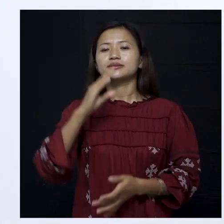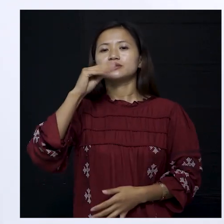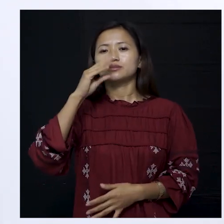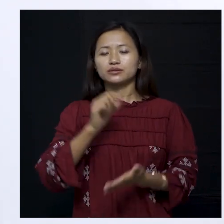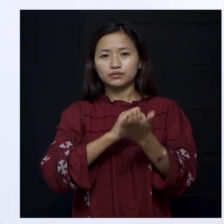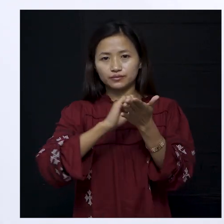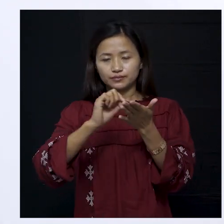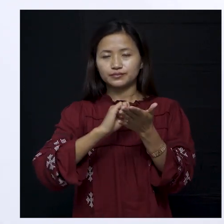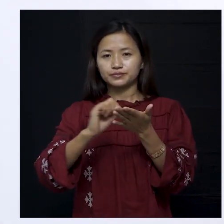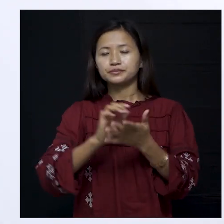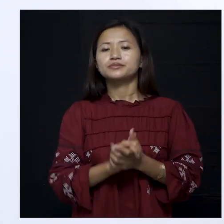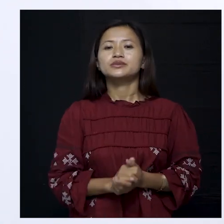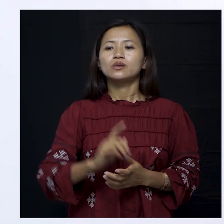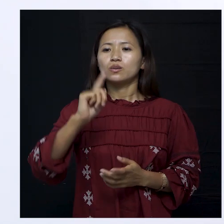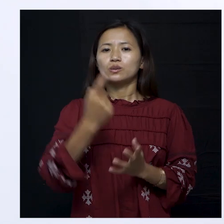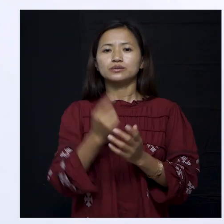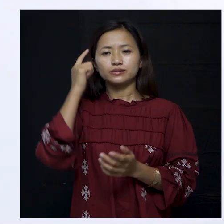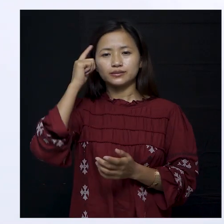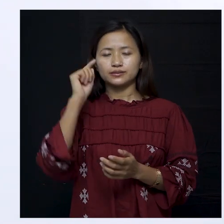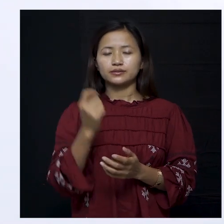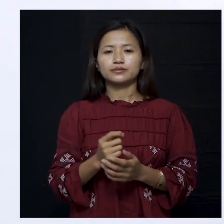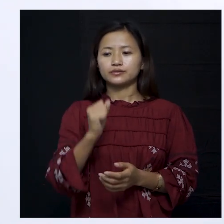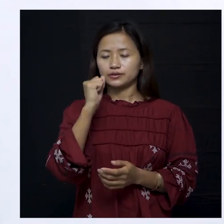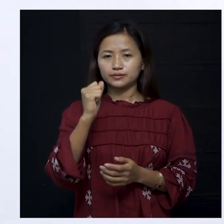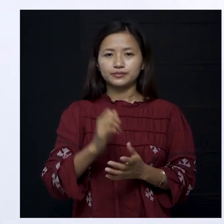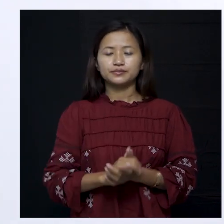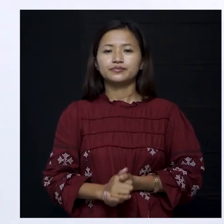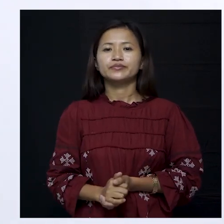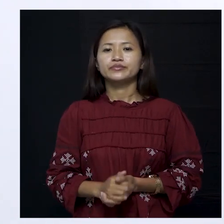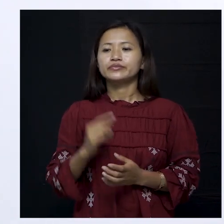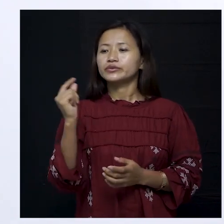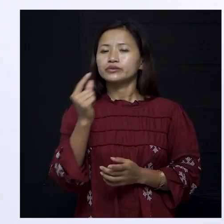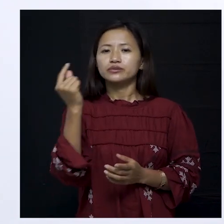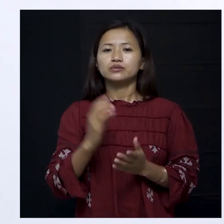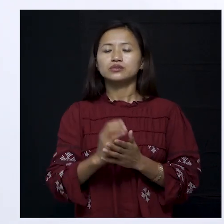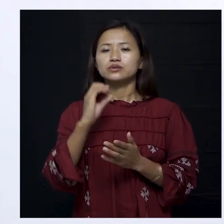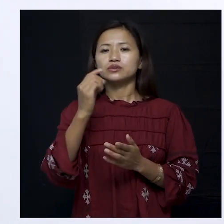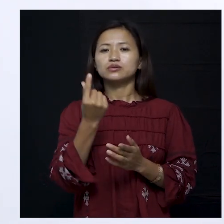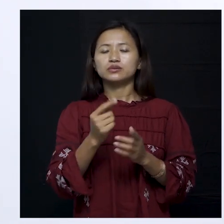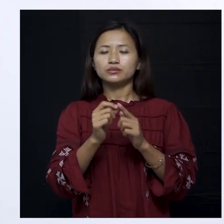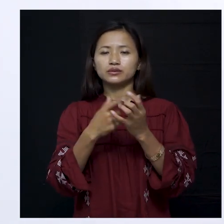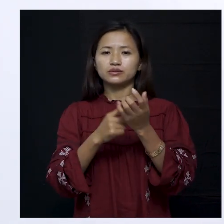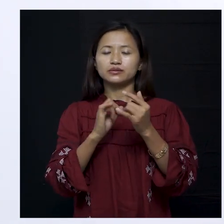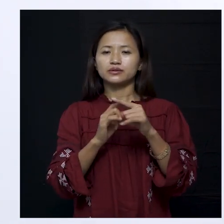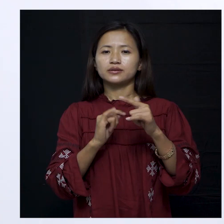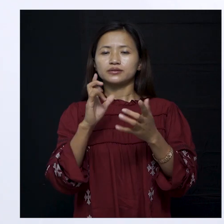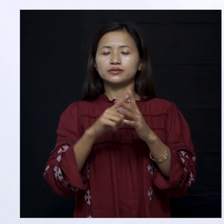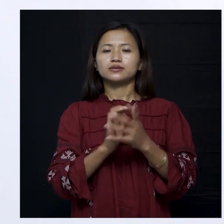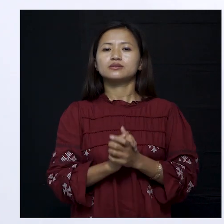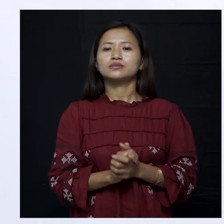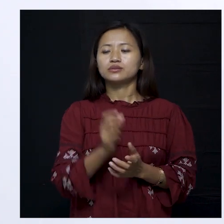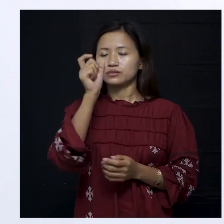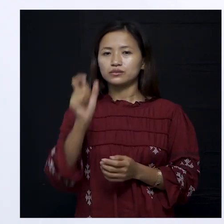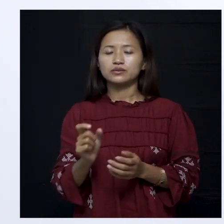writing, okay? That is one thing that you have to keep in your mind. And also use of concrete words and examples. Sometimes